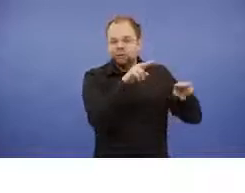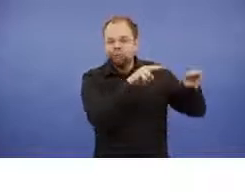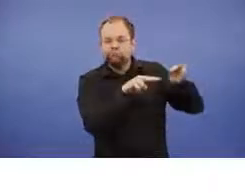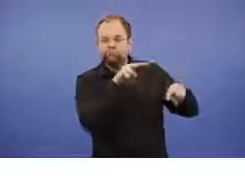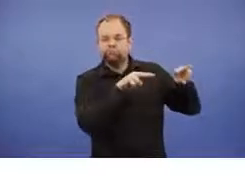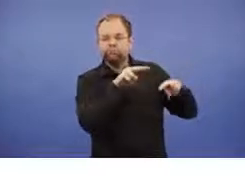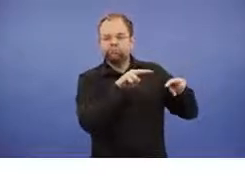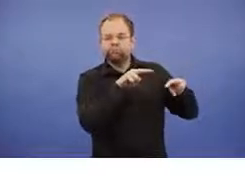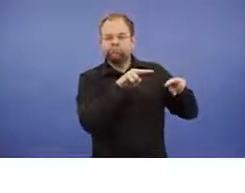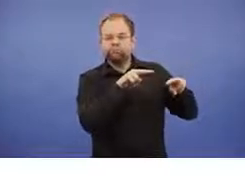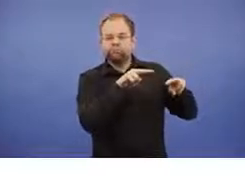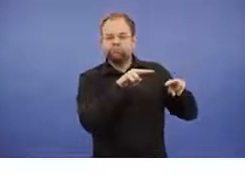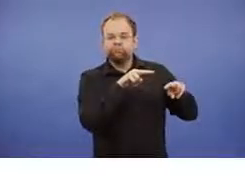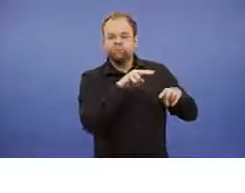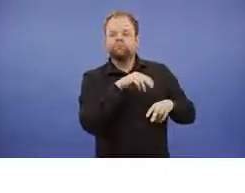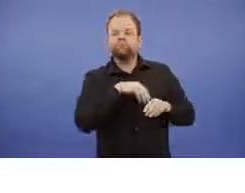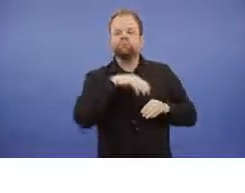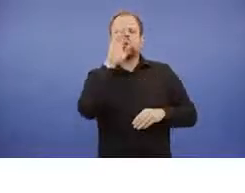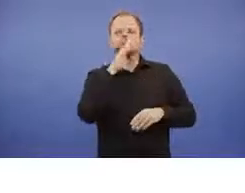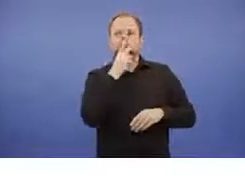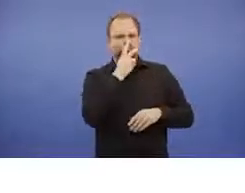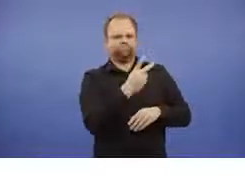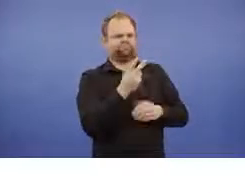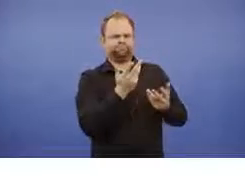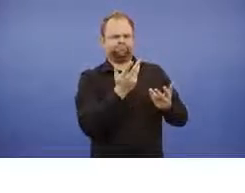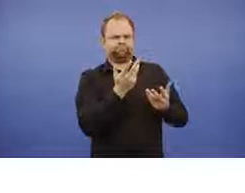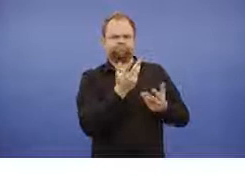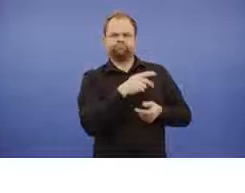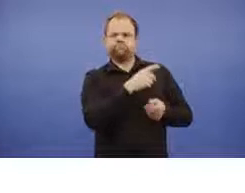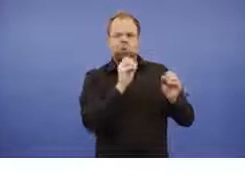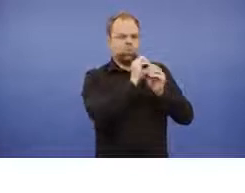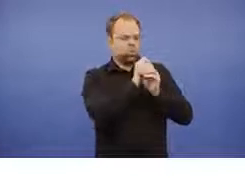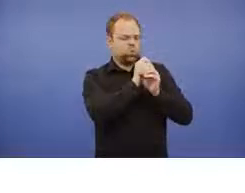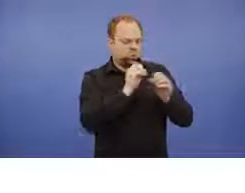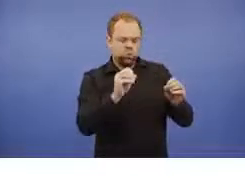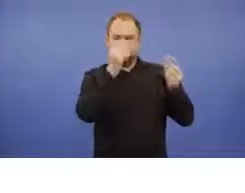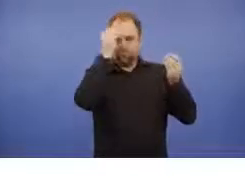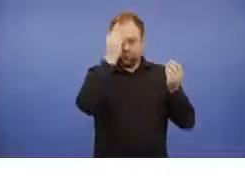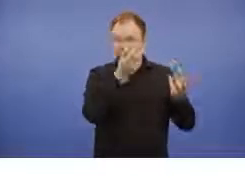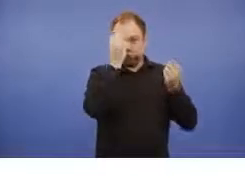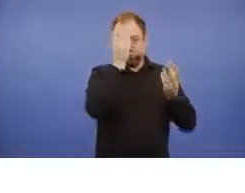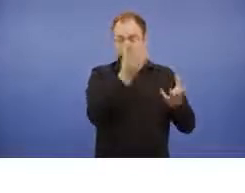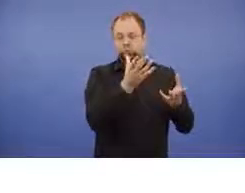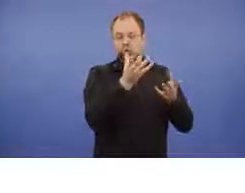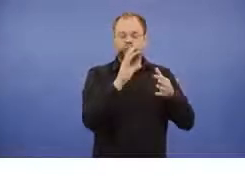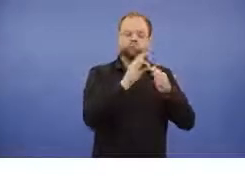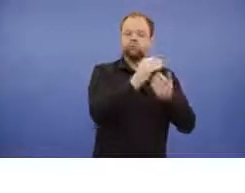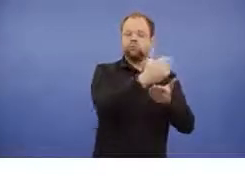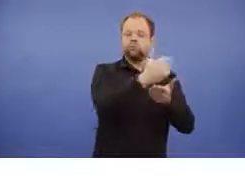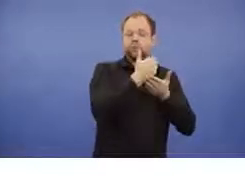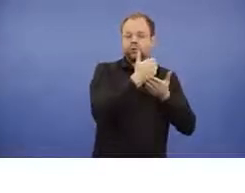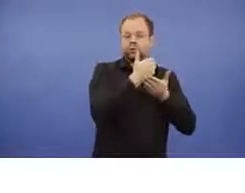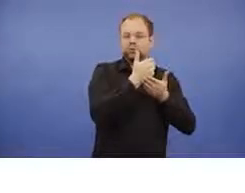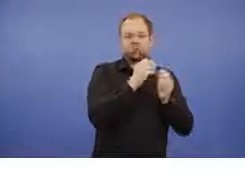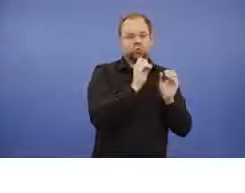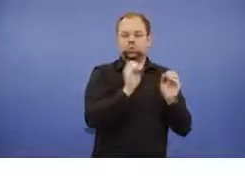target refugees with disabilities. They didn't receive information about protection, reporting, and response system,